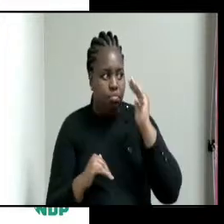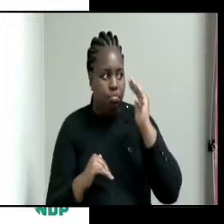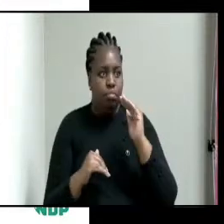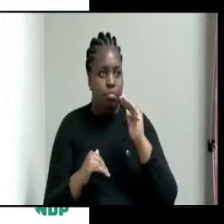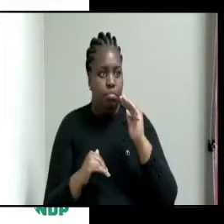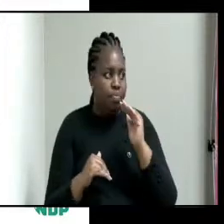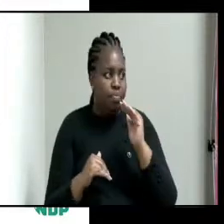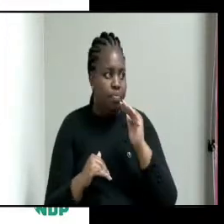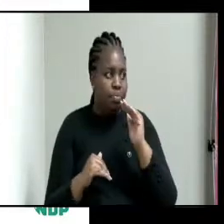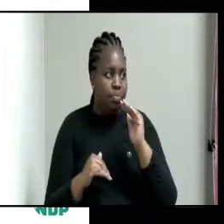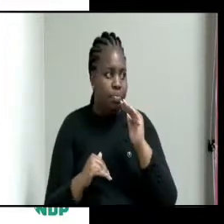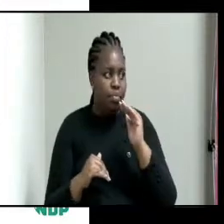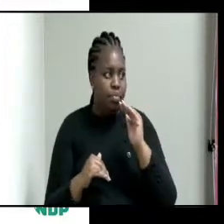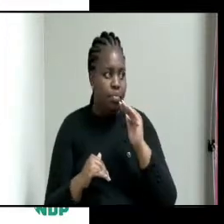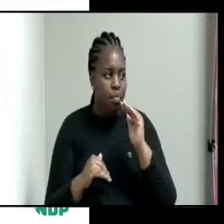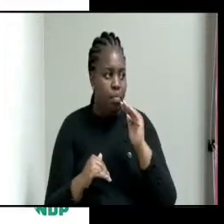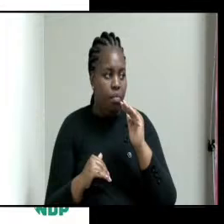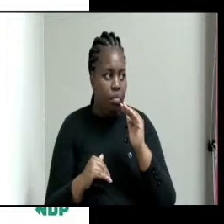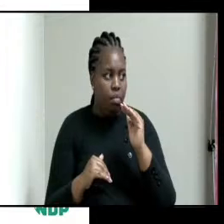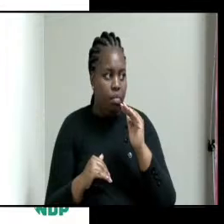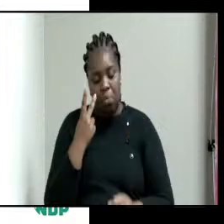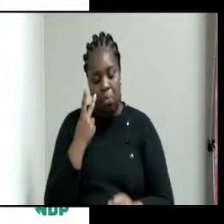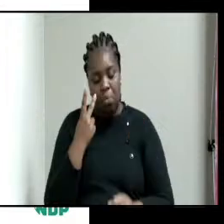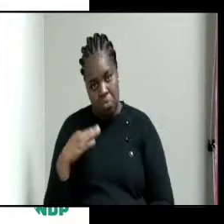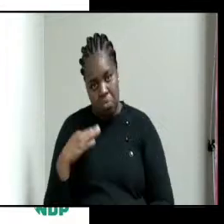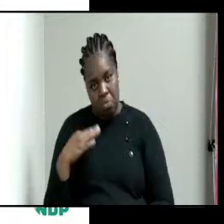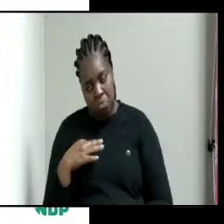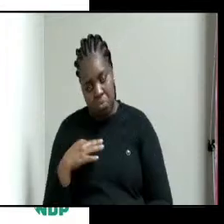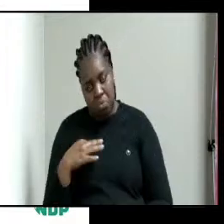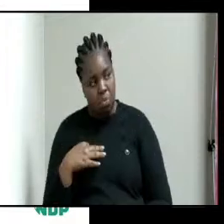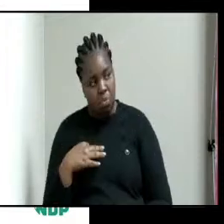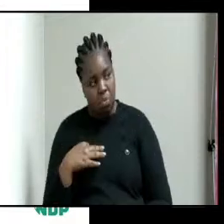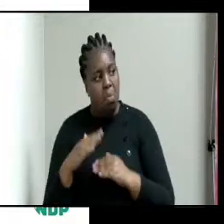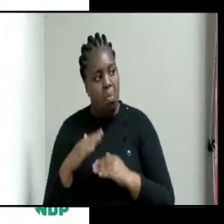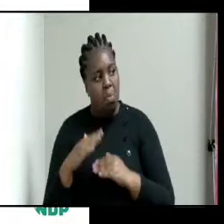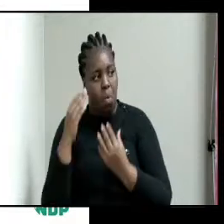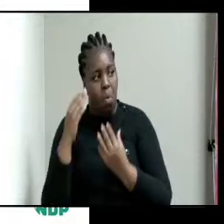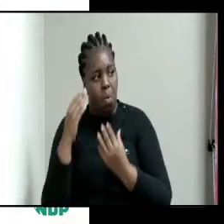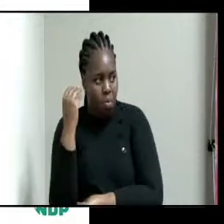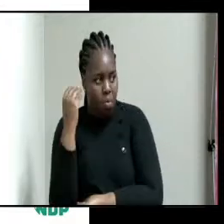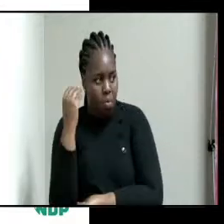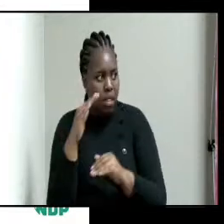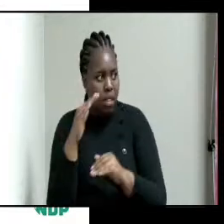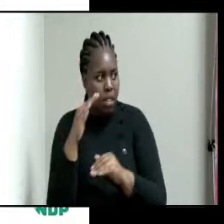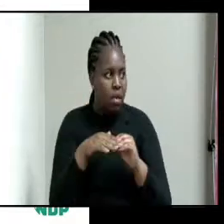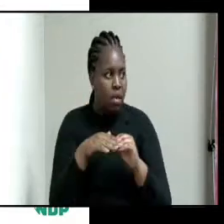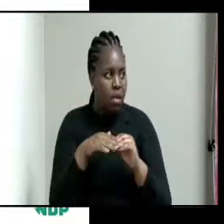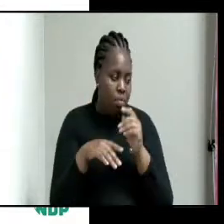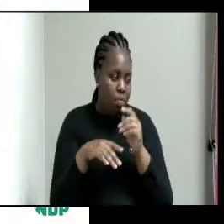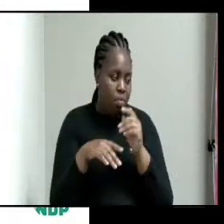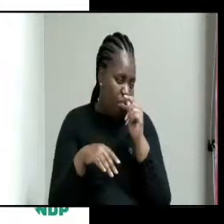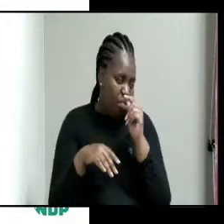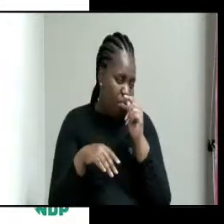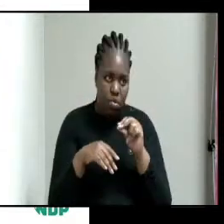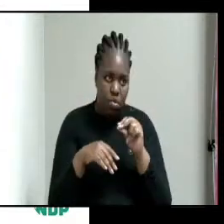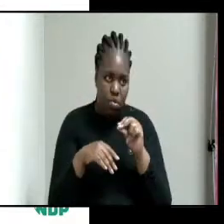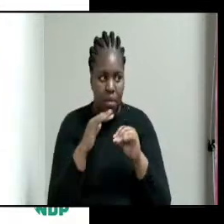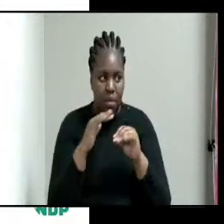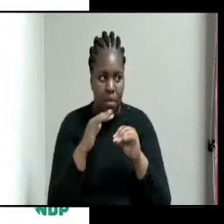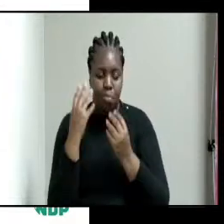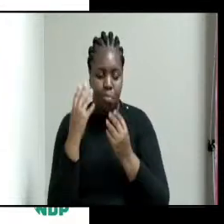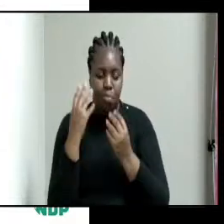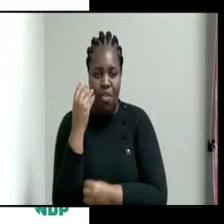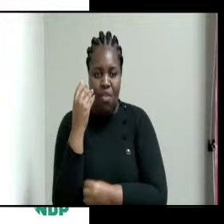to say. We find that a girl child is more poor than the boy child. No, they are affected